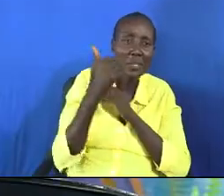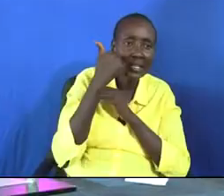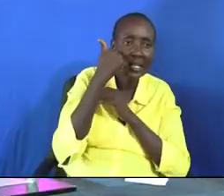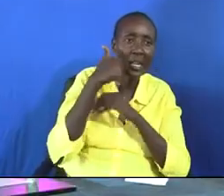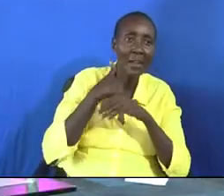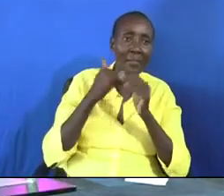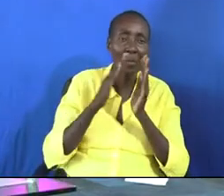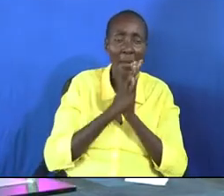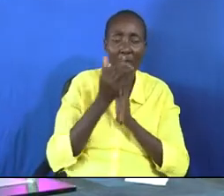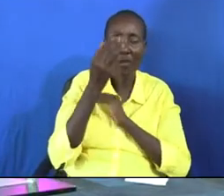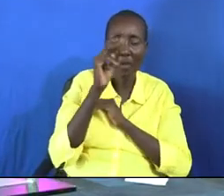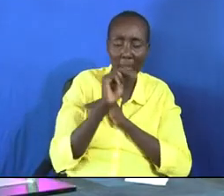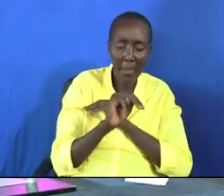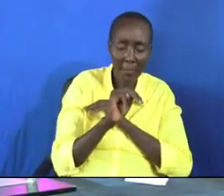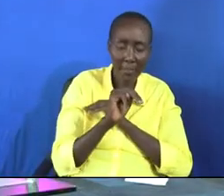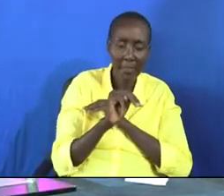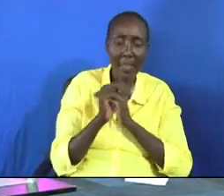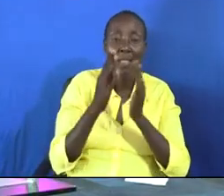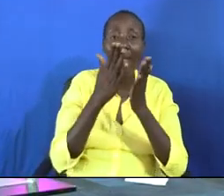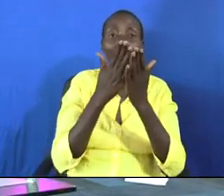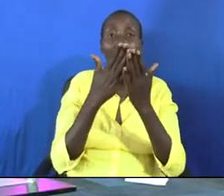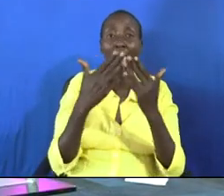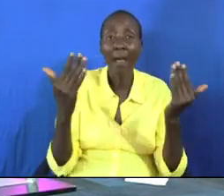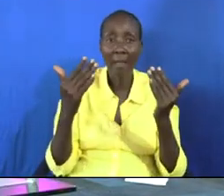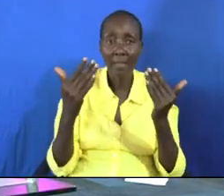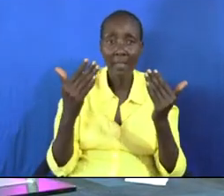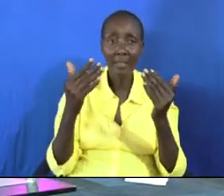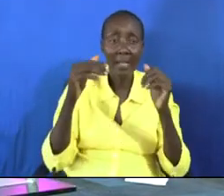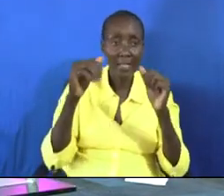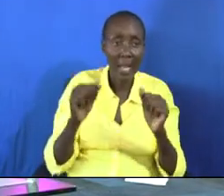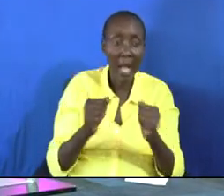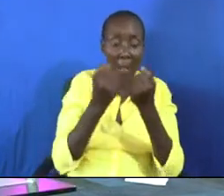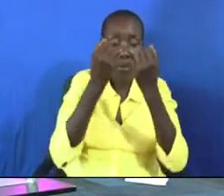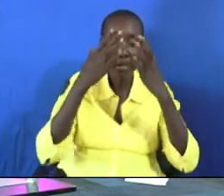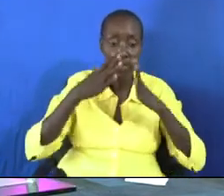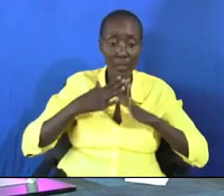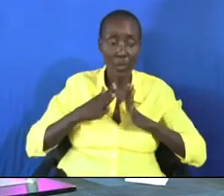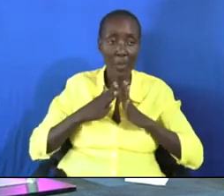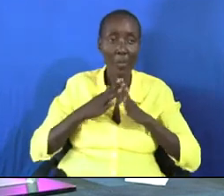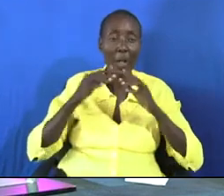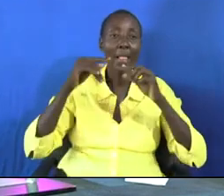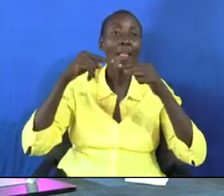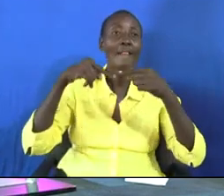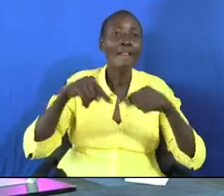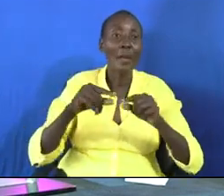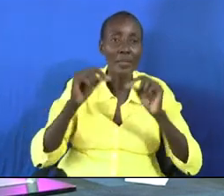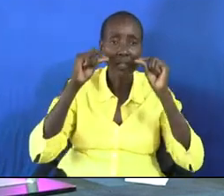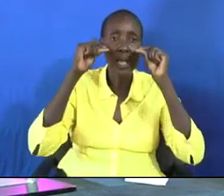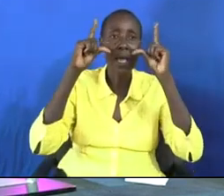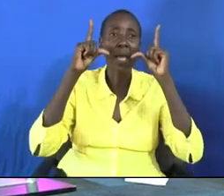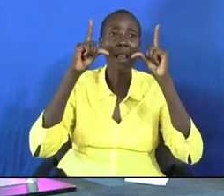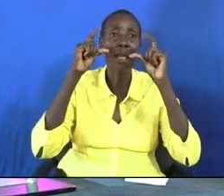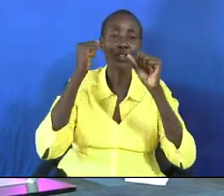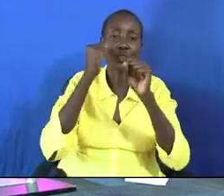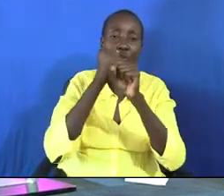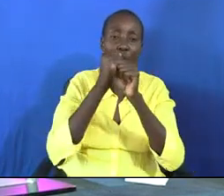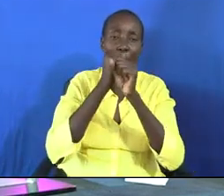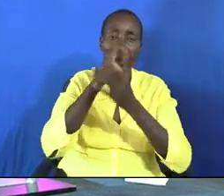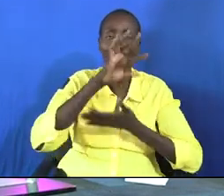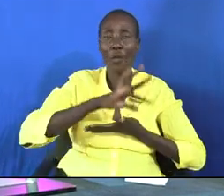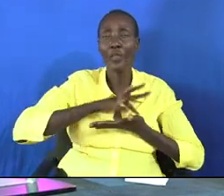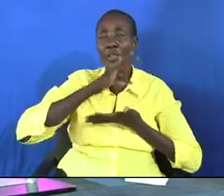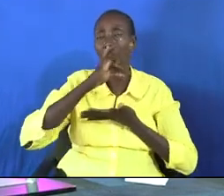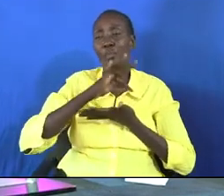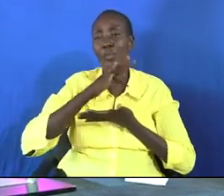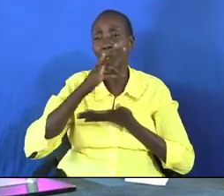you pray for them? These are things that are happening to people who are alert to the working of the